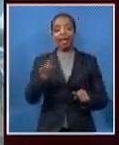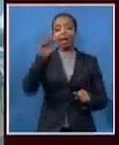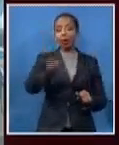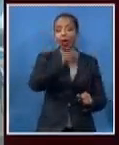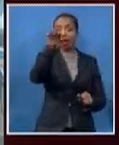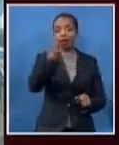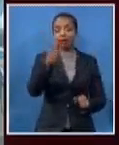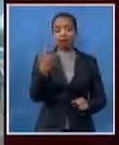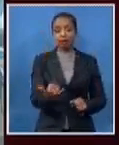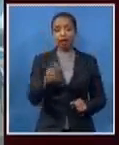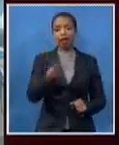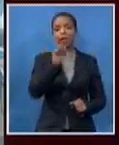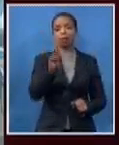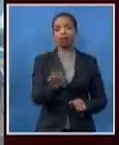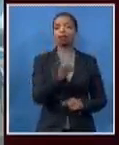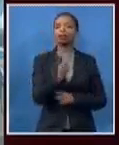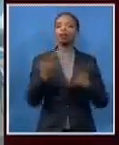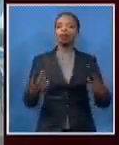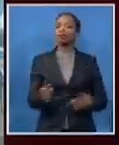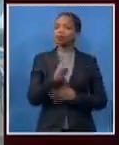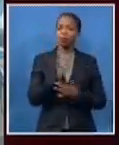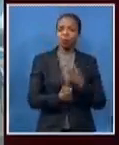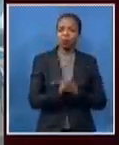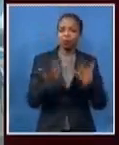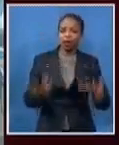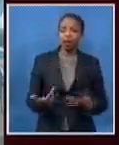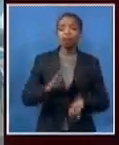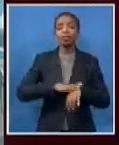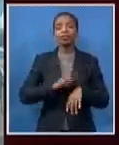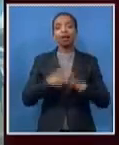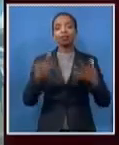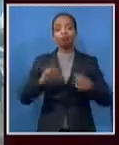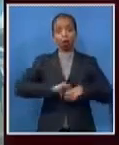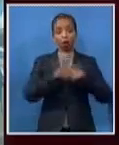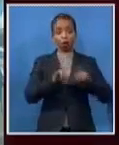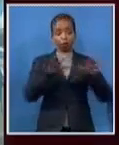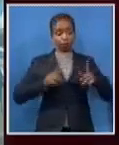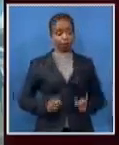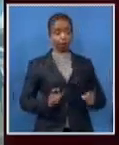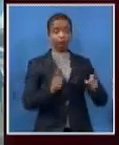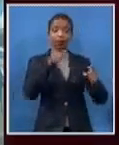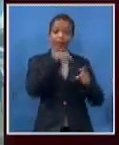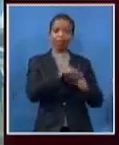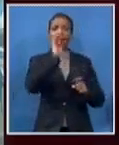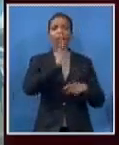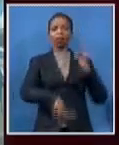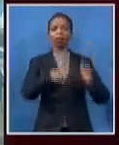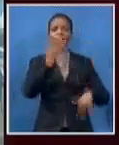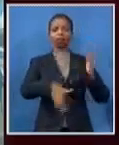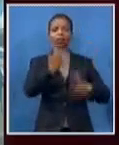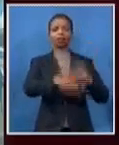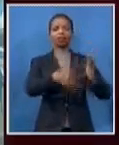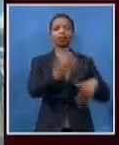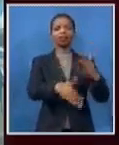COVID emergency, which is going to be with us for a long time? So we know what the one thing we know in this period